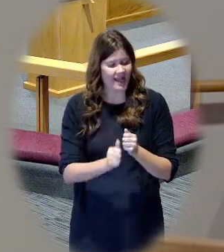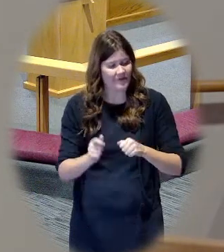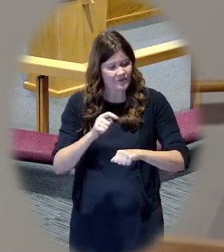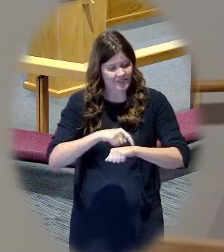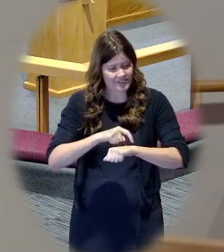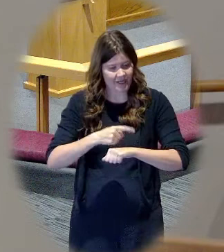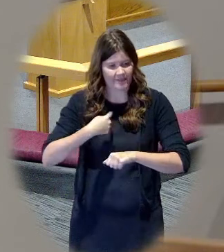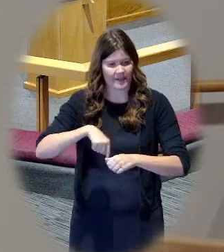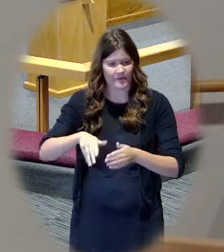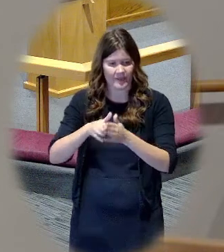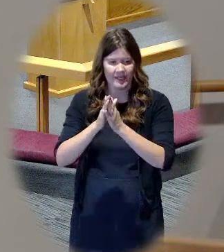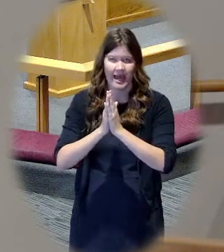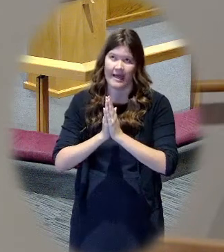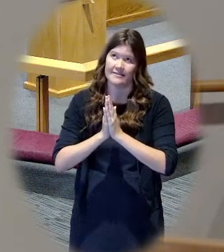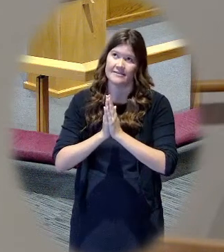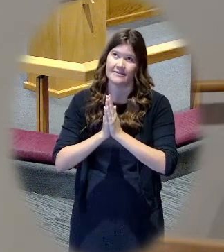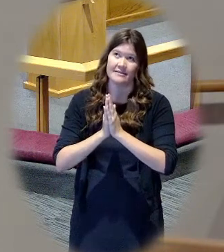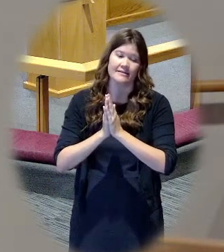ask.